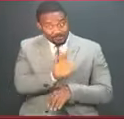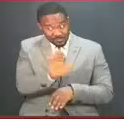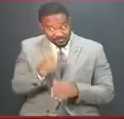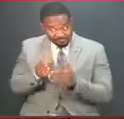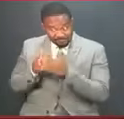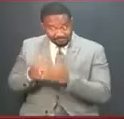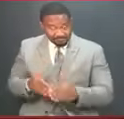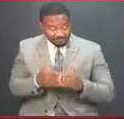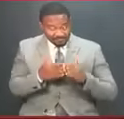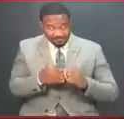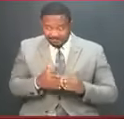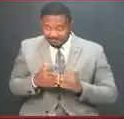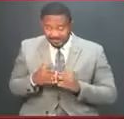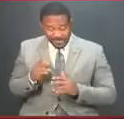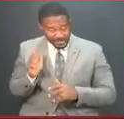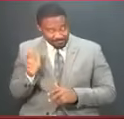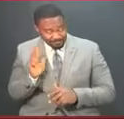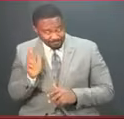I've done that.